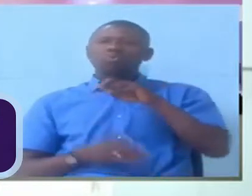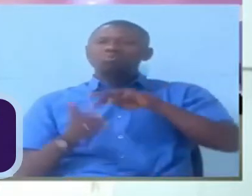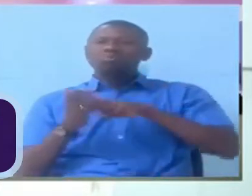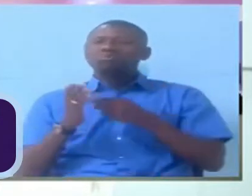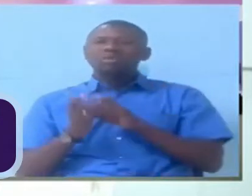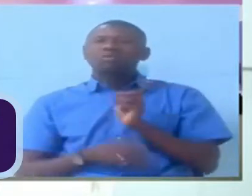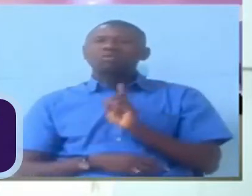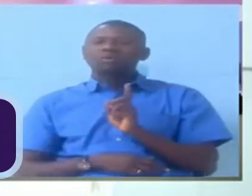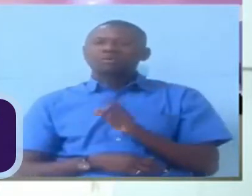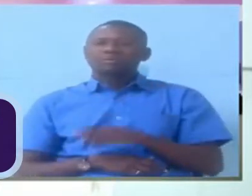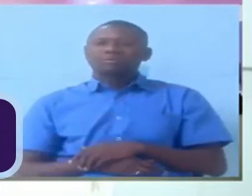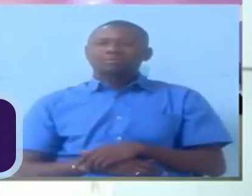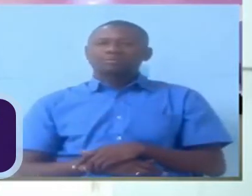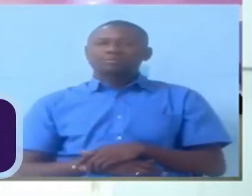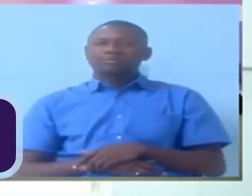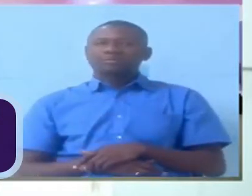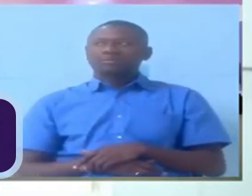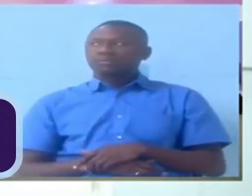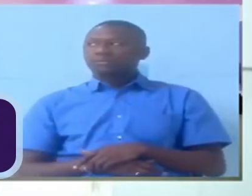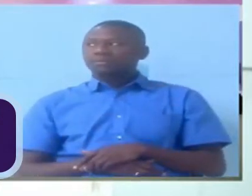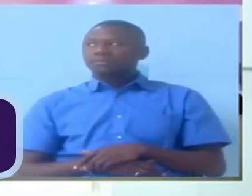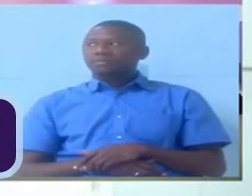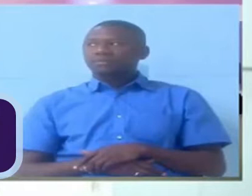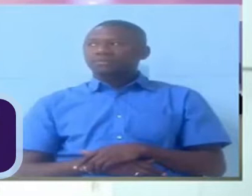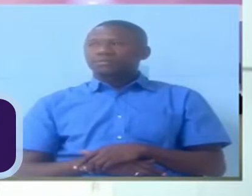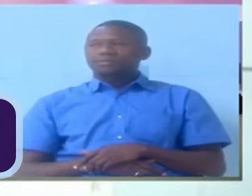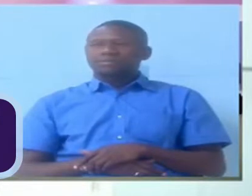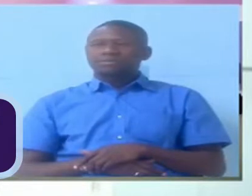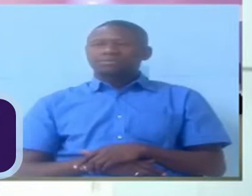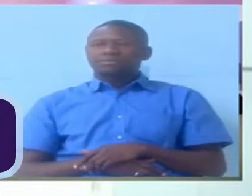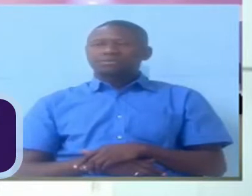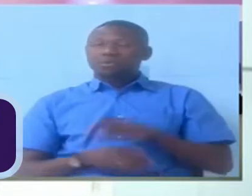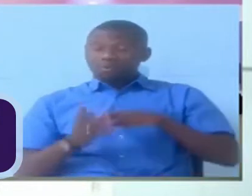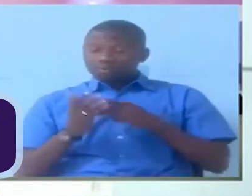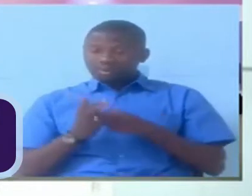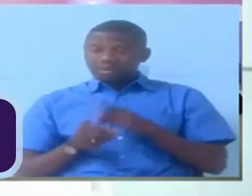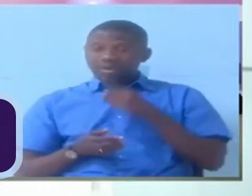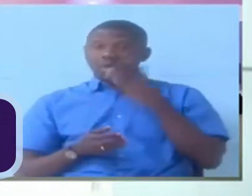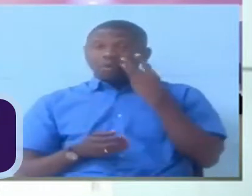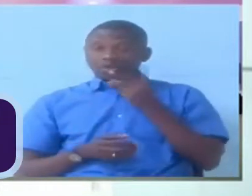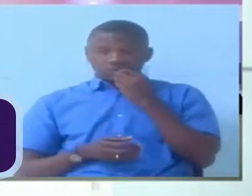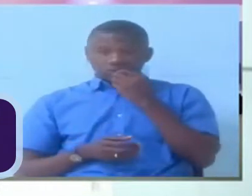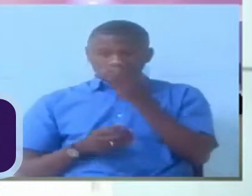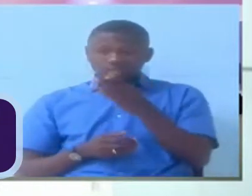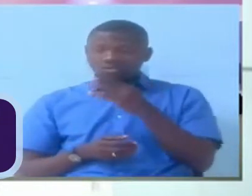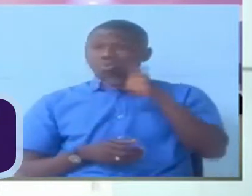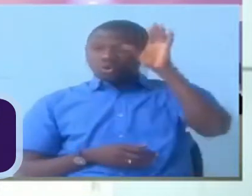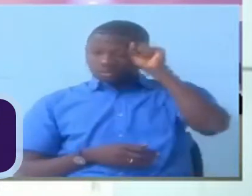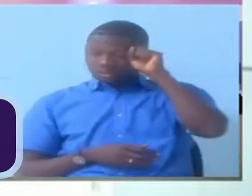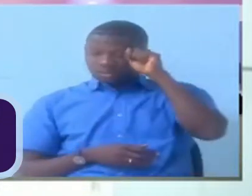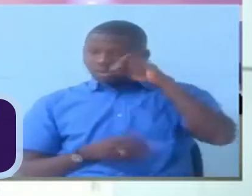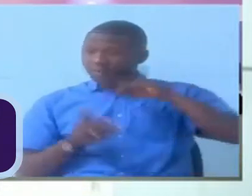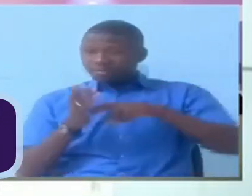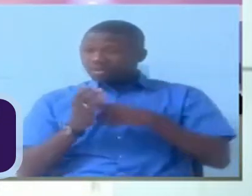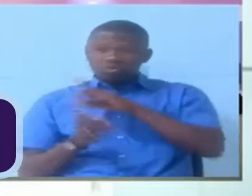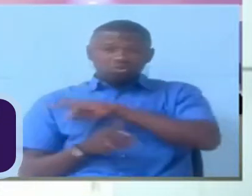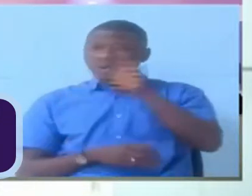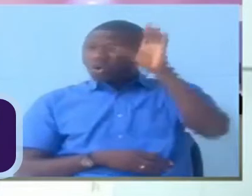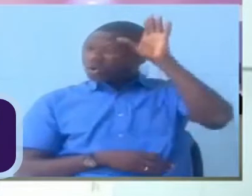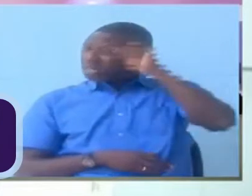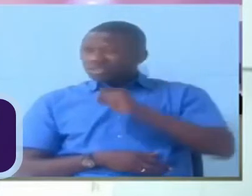kafumi a private O level. Fan ye karam. In which subjects? Yeah. Karang la sili